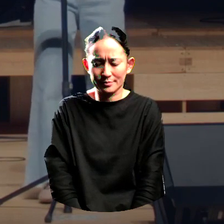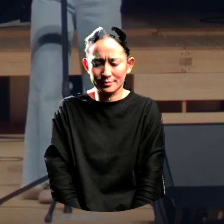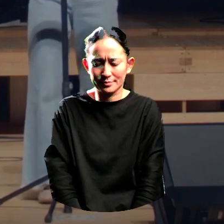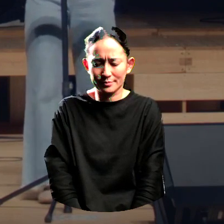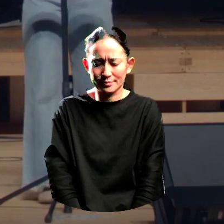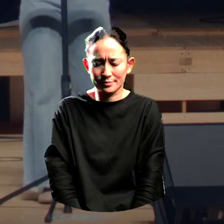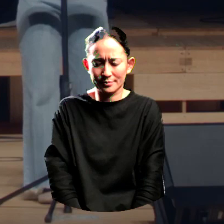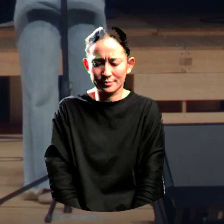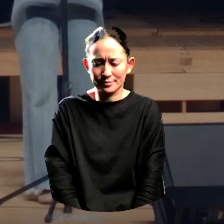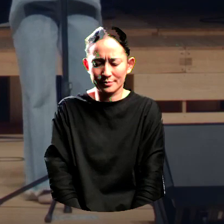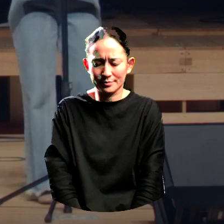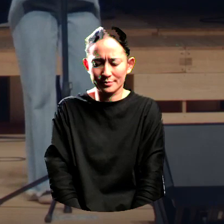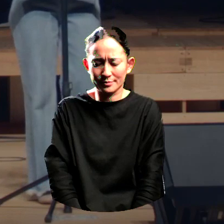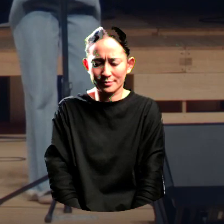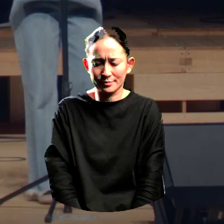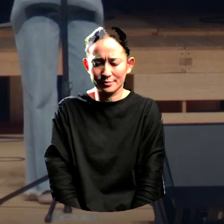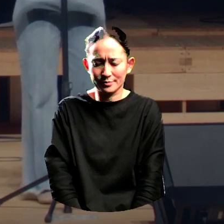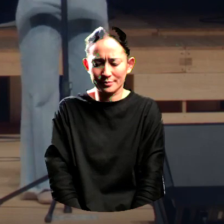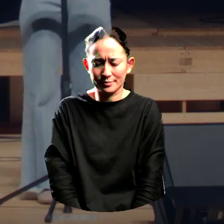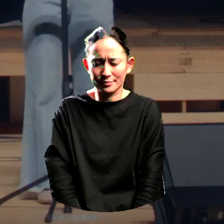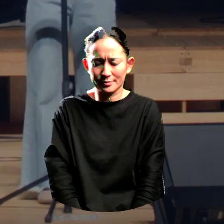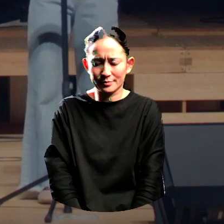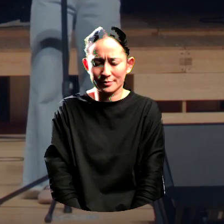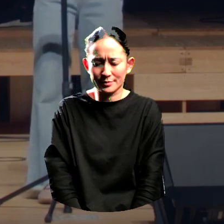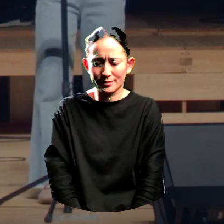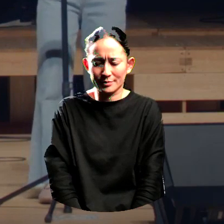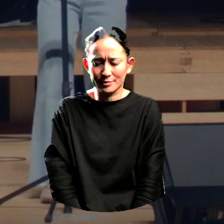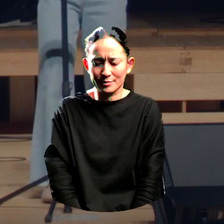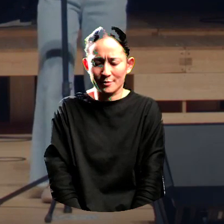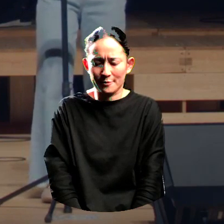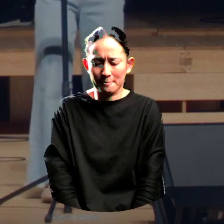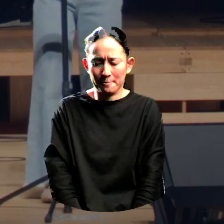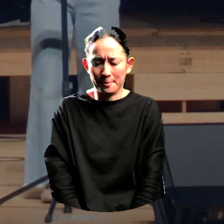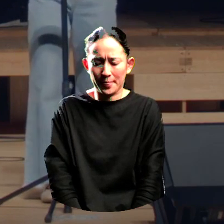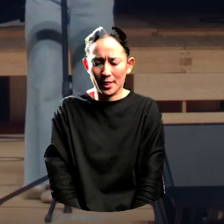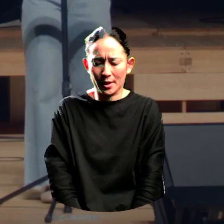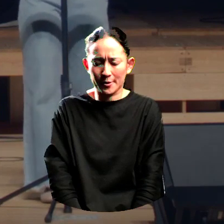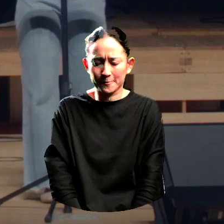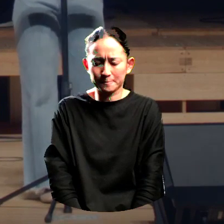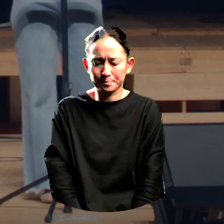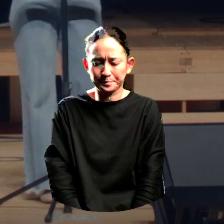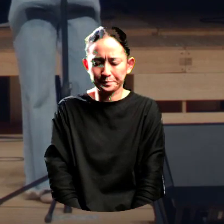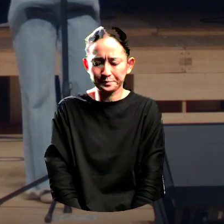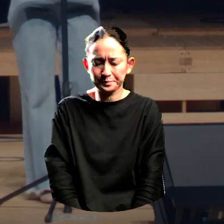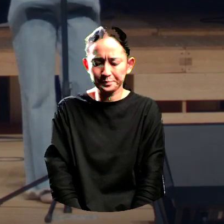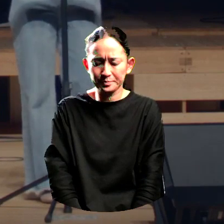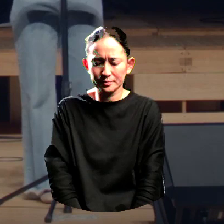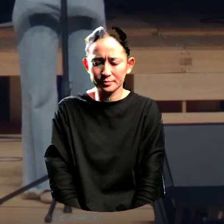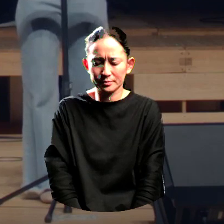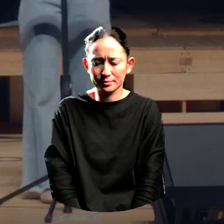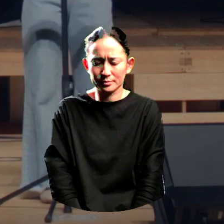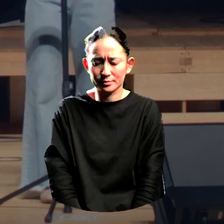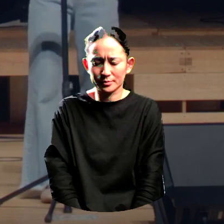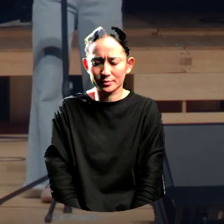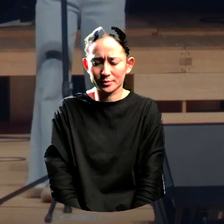everlasting. I choose to follow you. I need forgiveness of